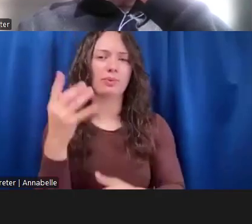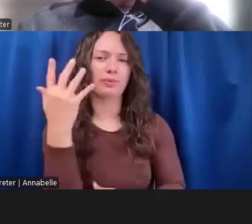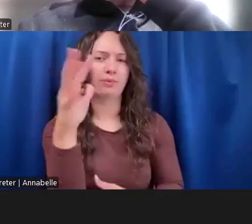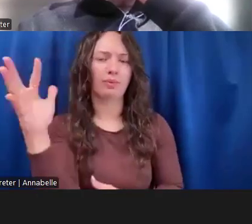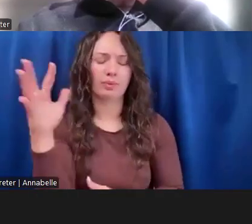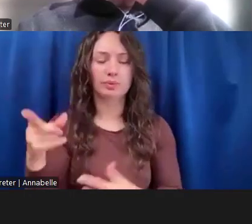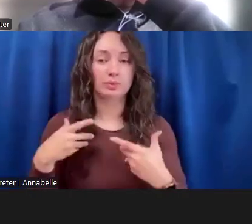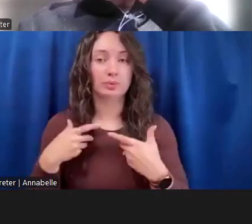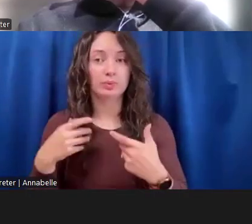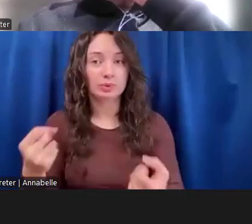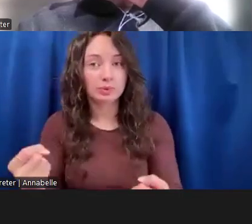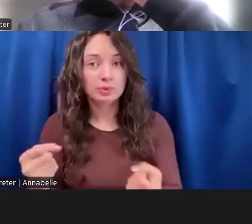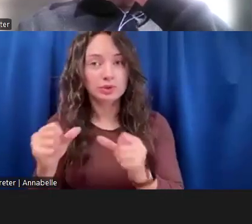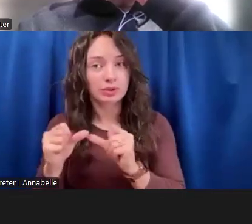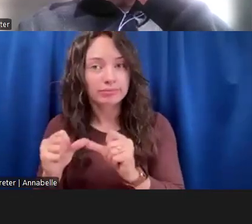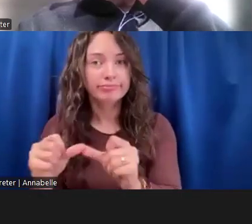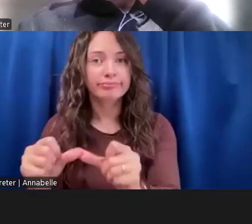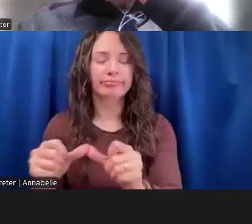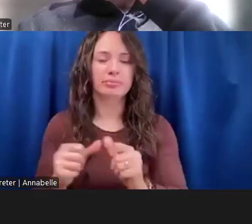Yeah, I mean,